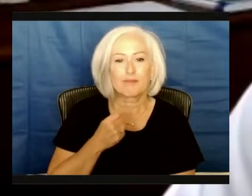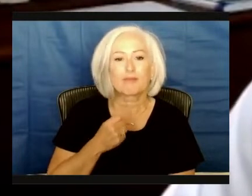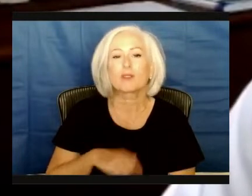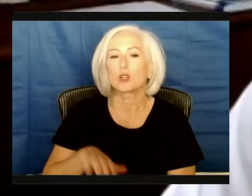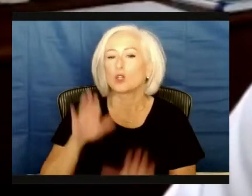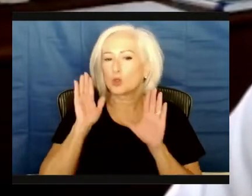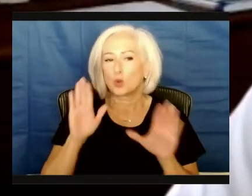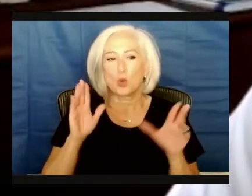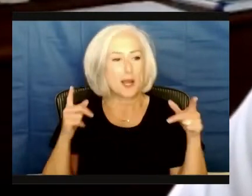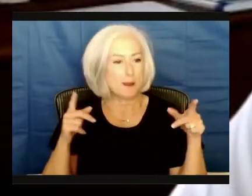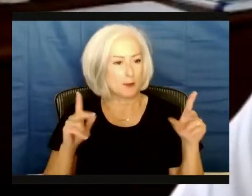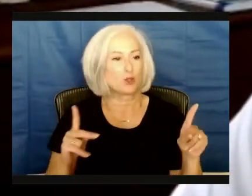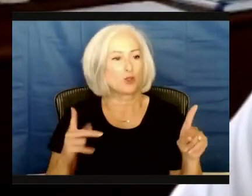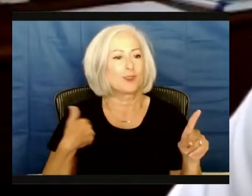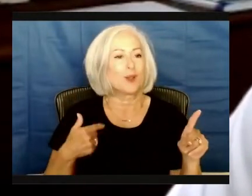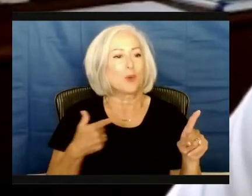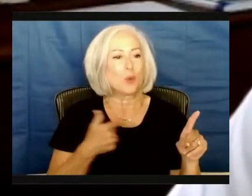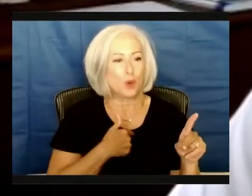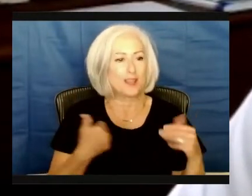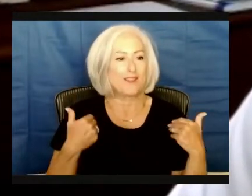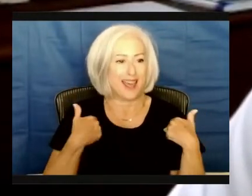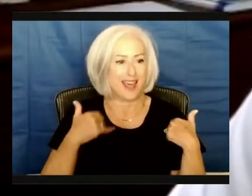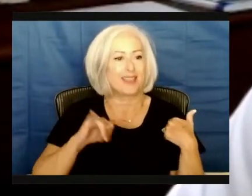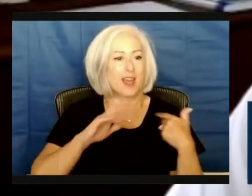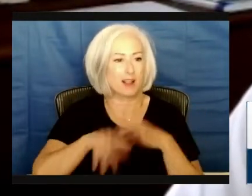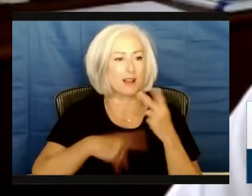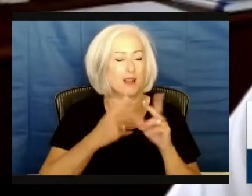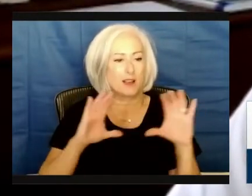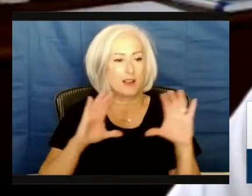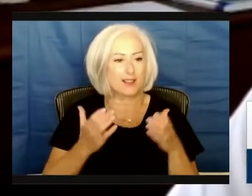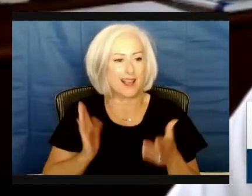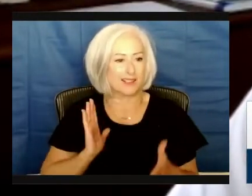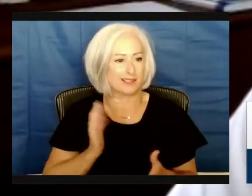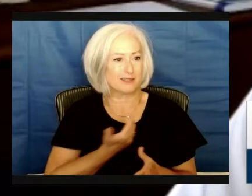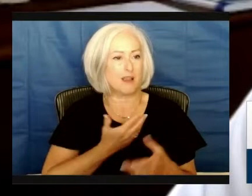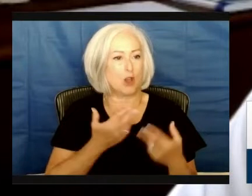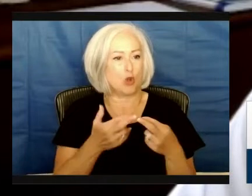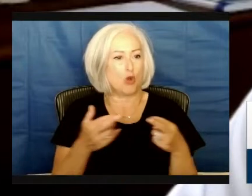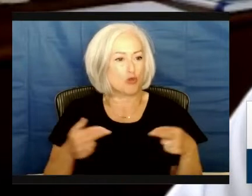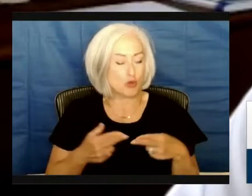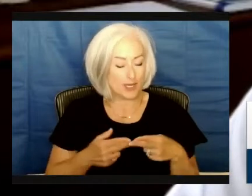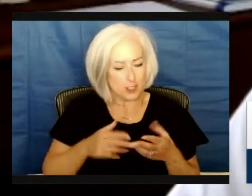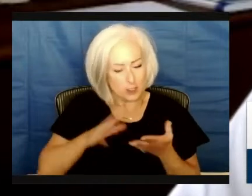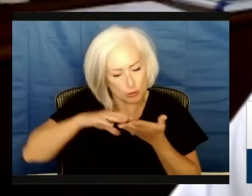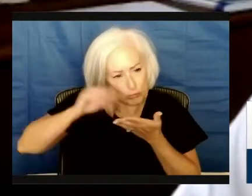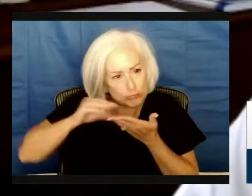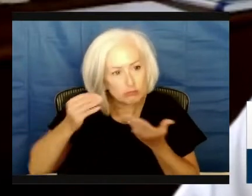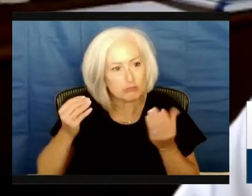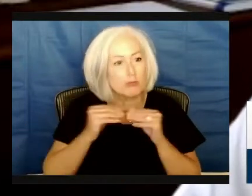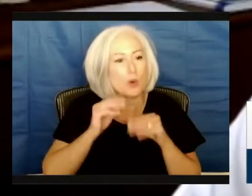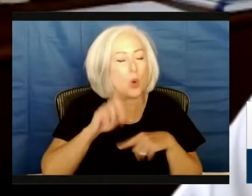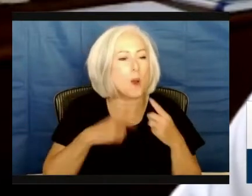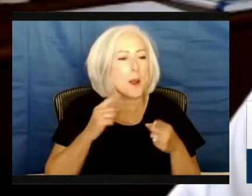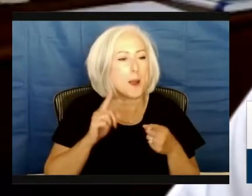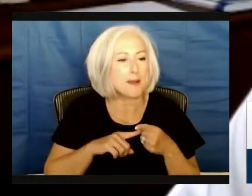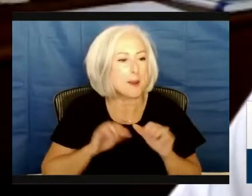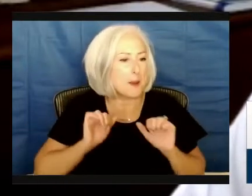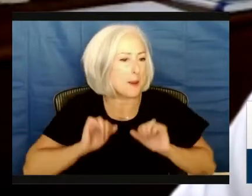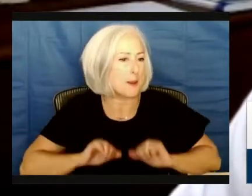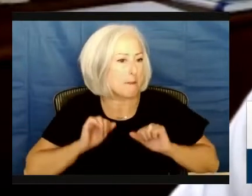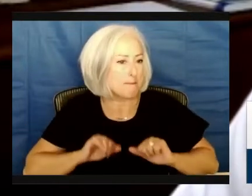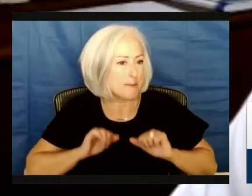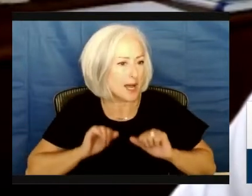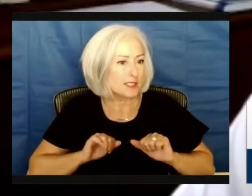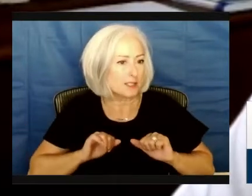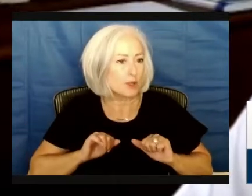host some of those classes within our region as well. And just to be able to learn about the potentials created because of